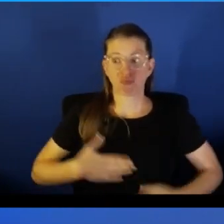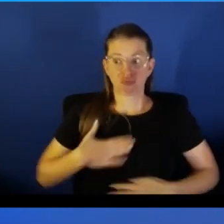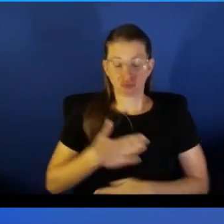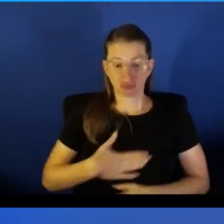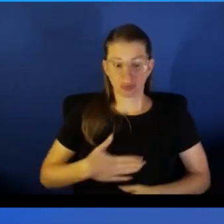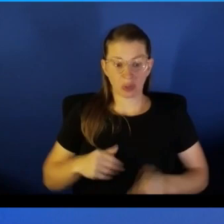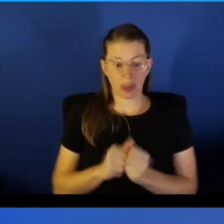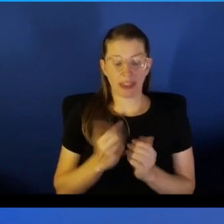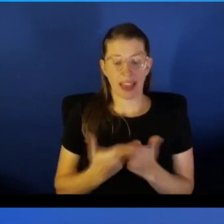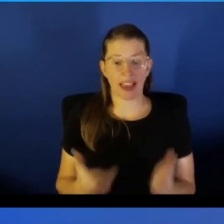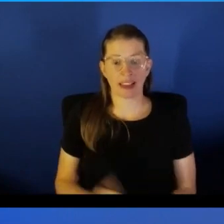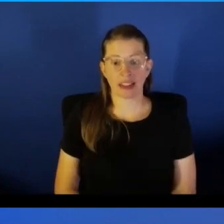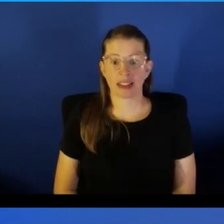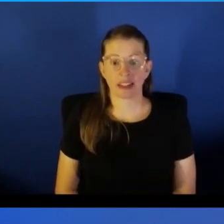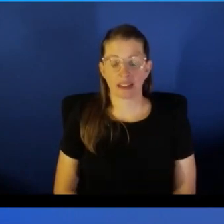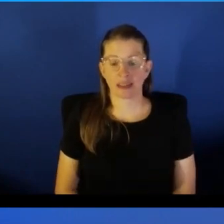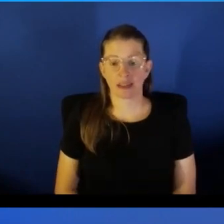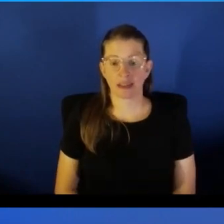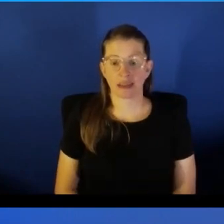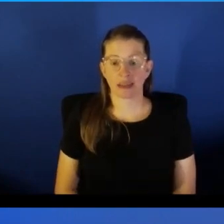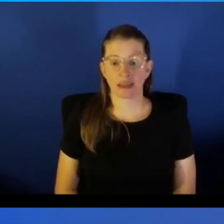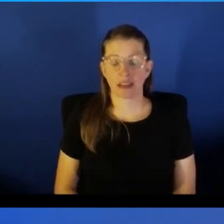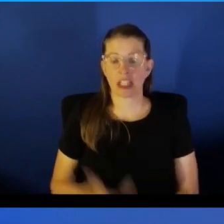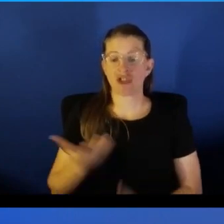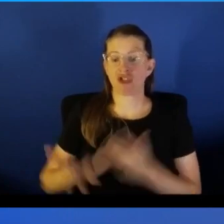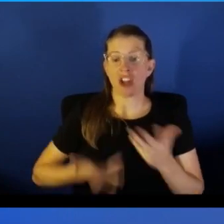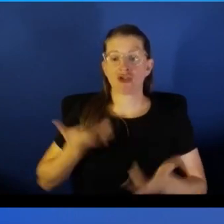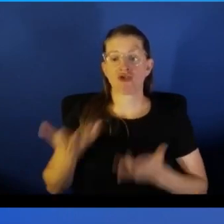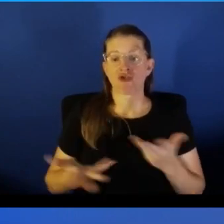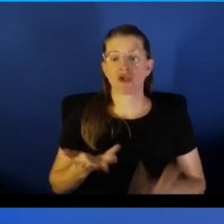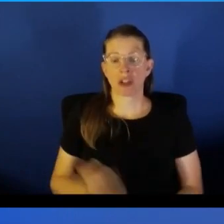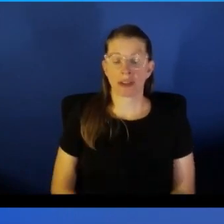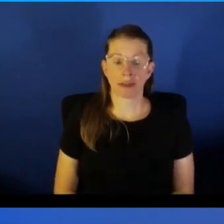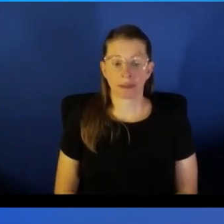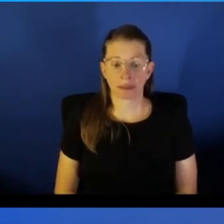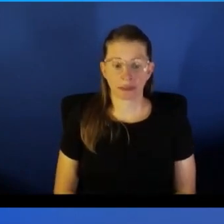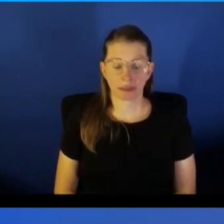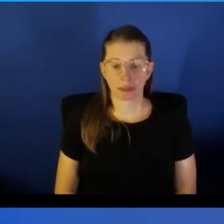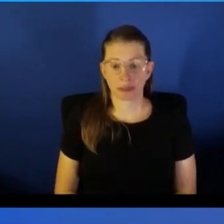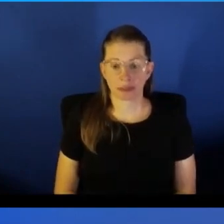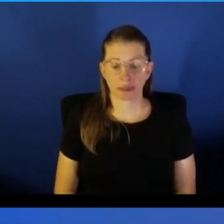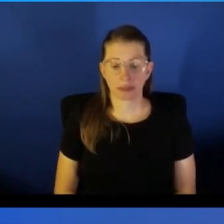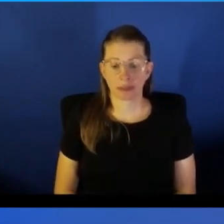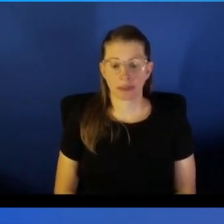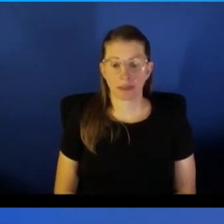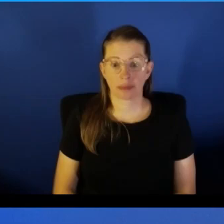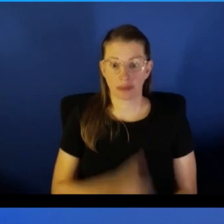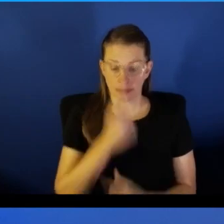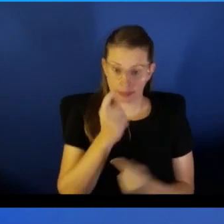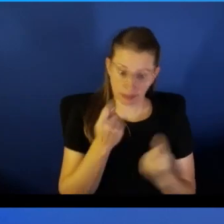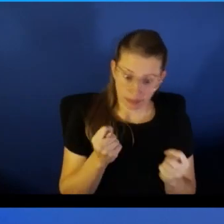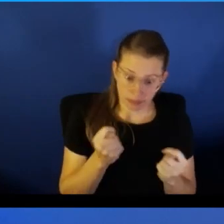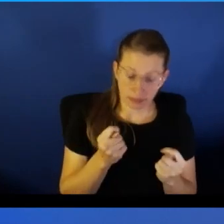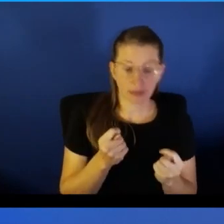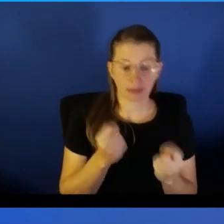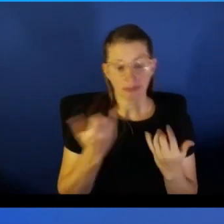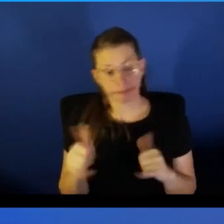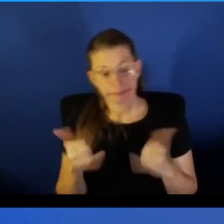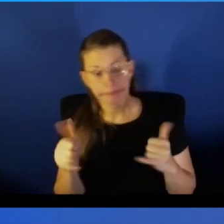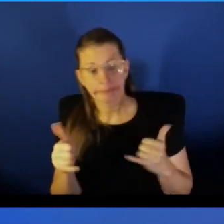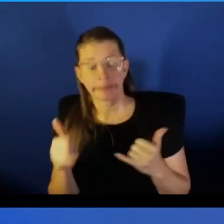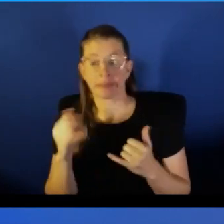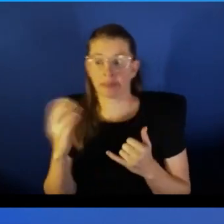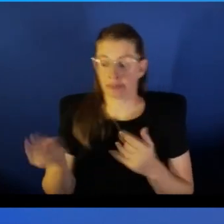things, gestures, and that interest in toys and play and bringing you